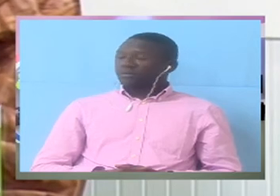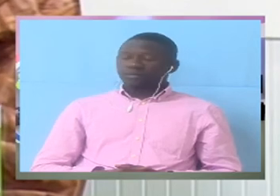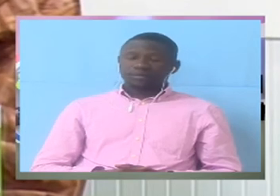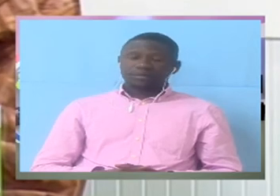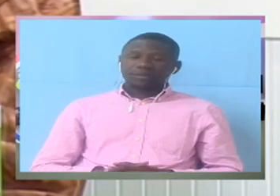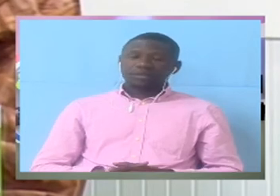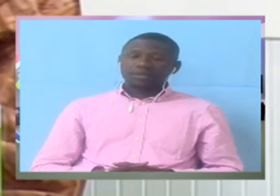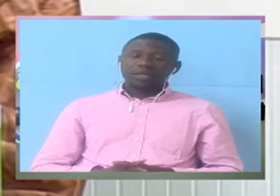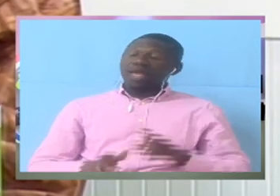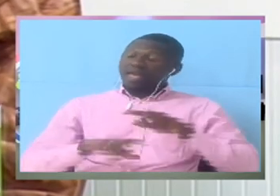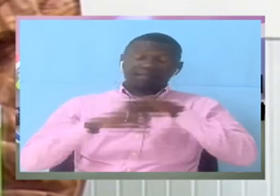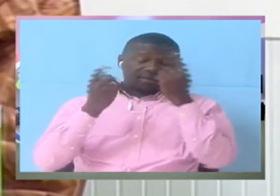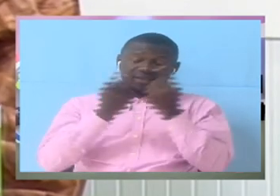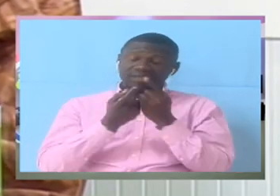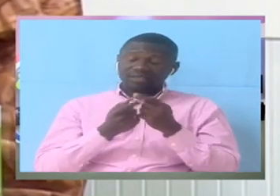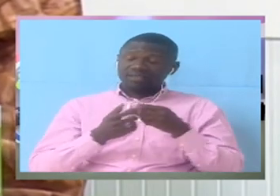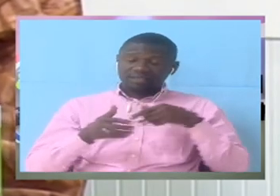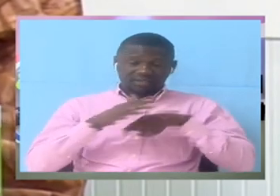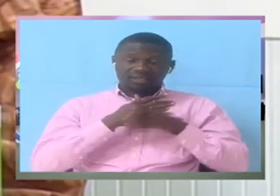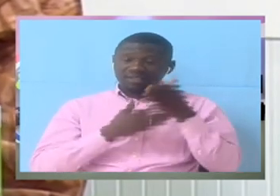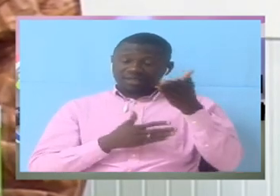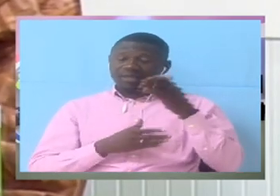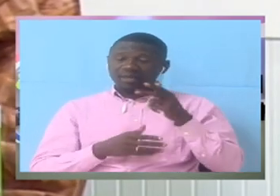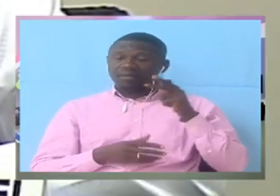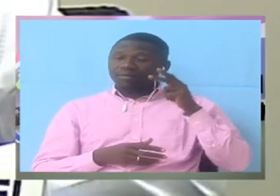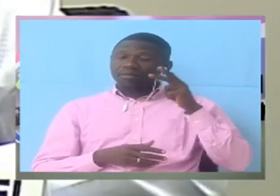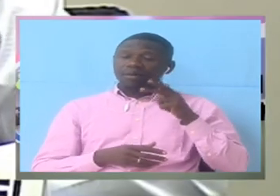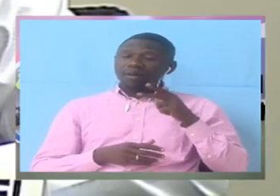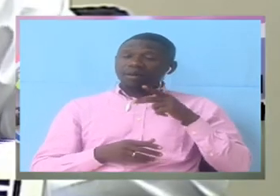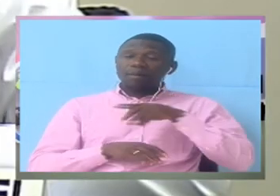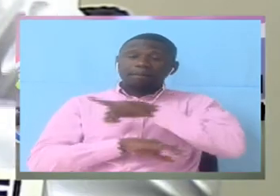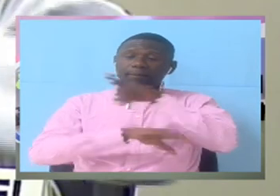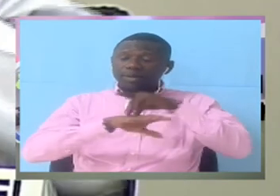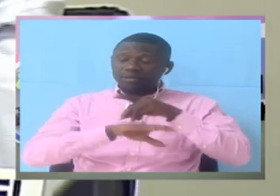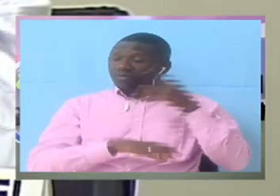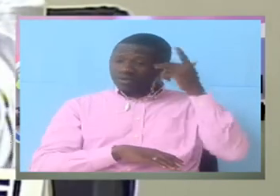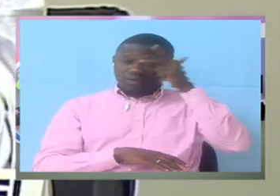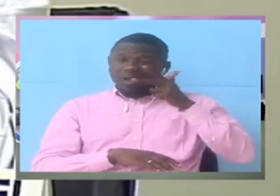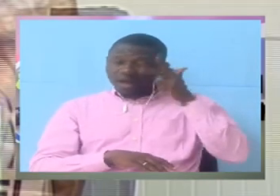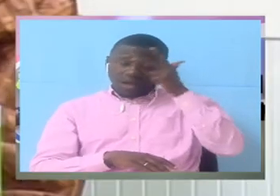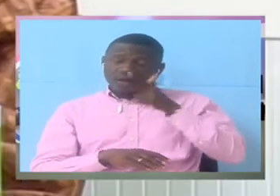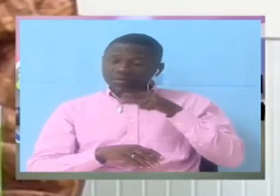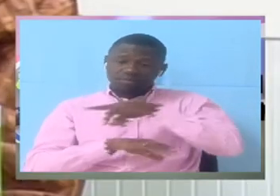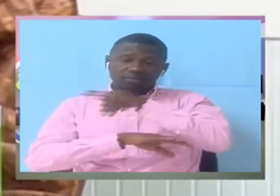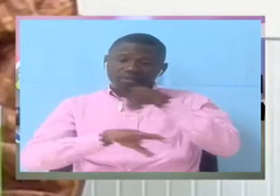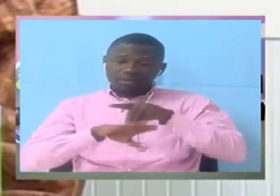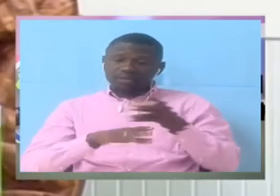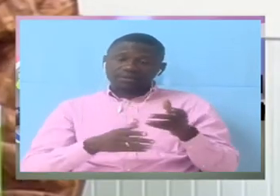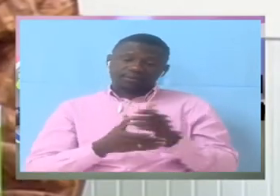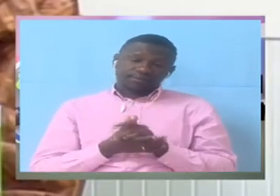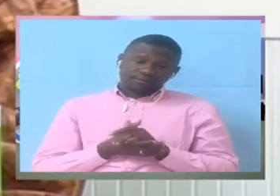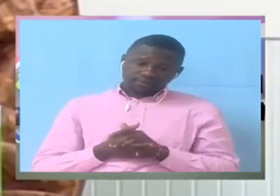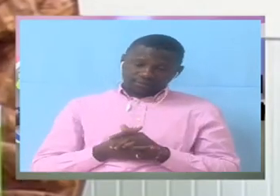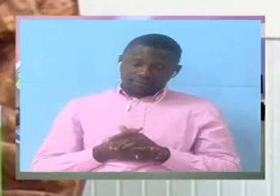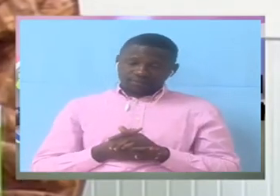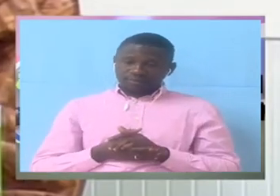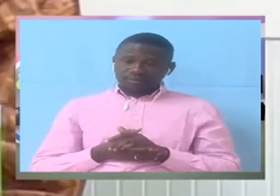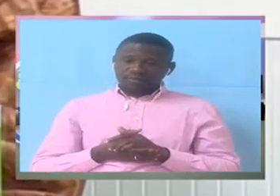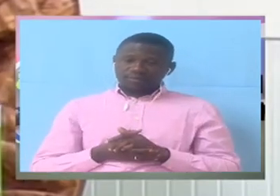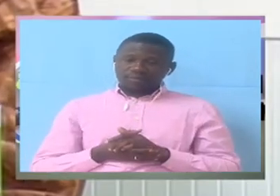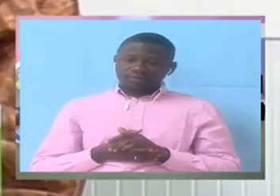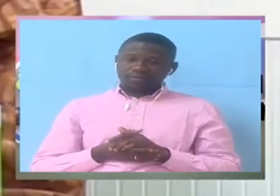Everything is in that bar. Ah, so bar. What is everything? Kobe, Nico Kobe,